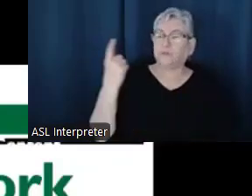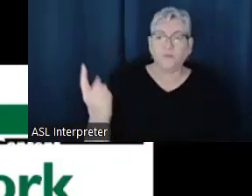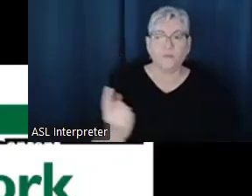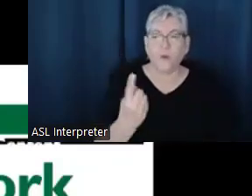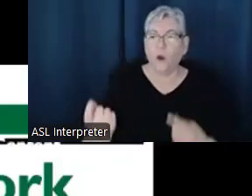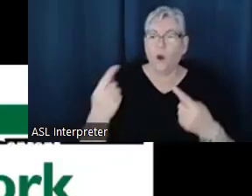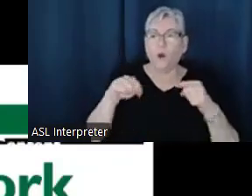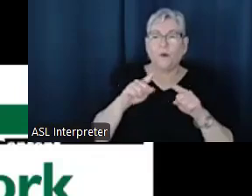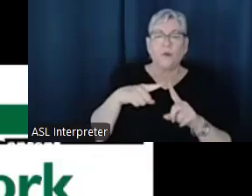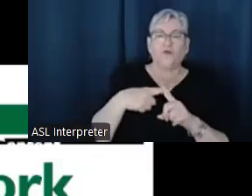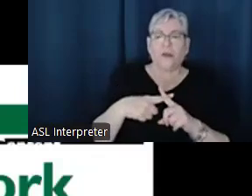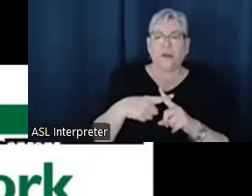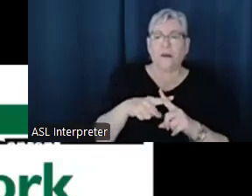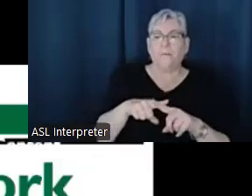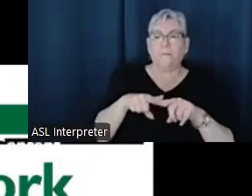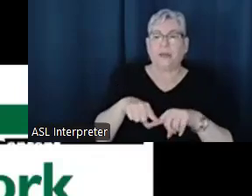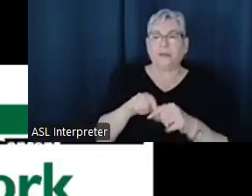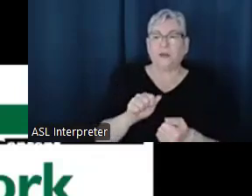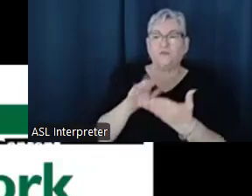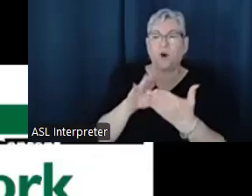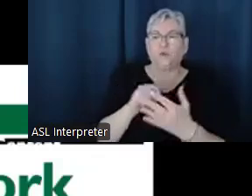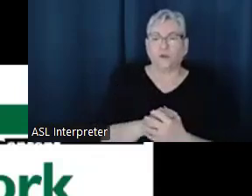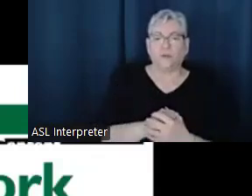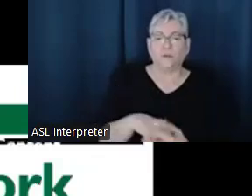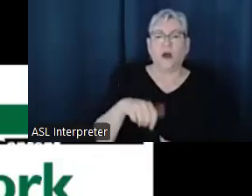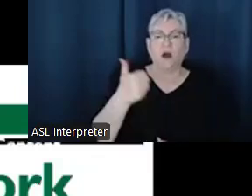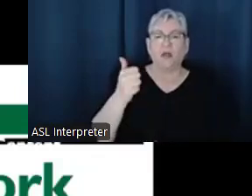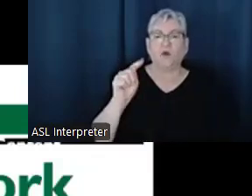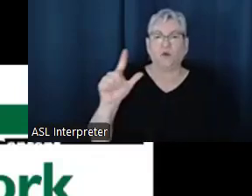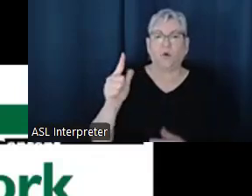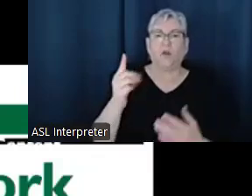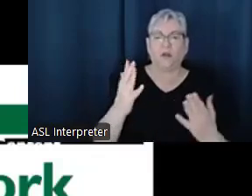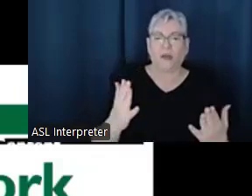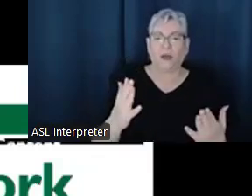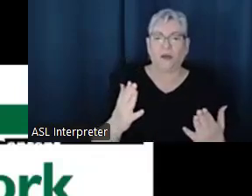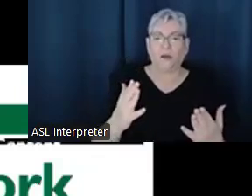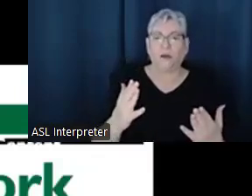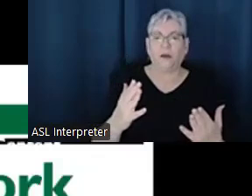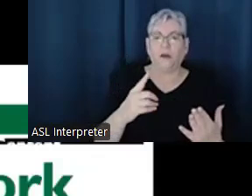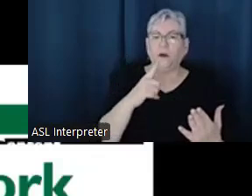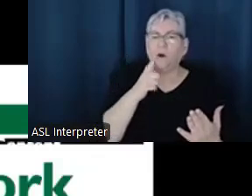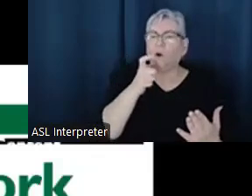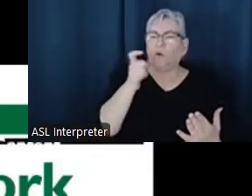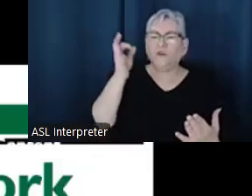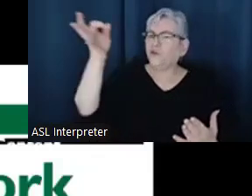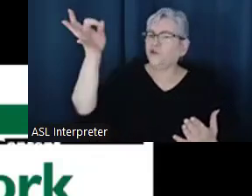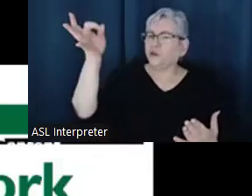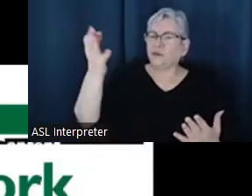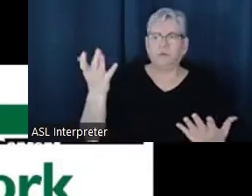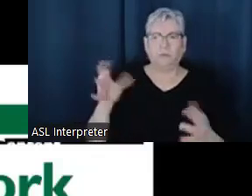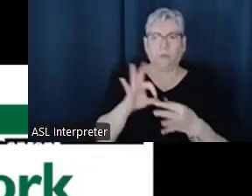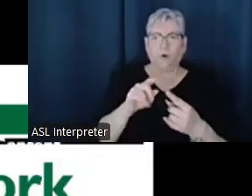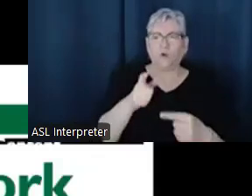approach. We have another tool there for you, whose future is it anyway? It's a student-directed